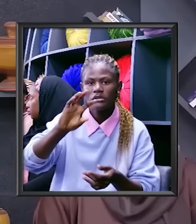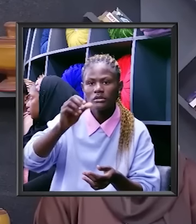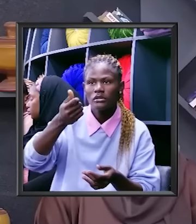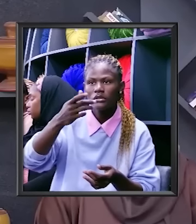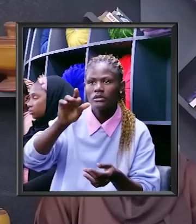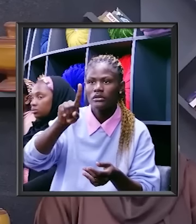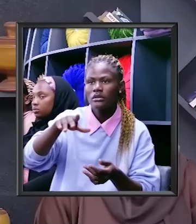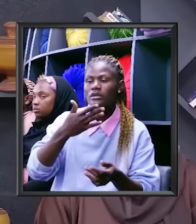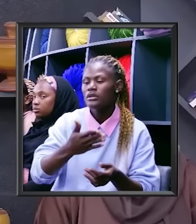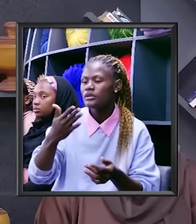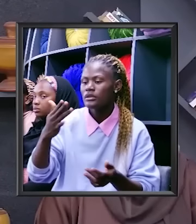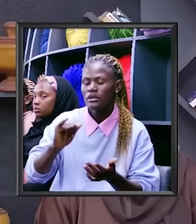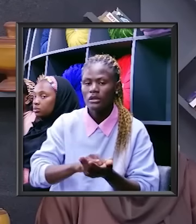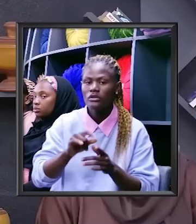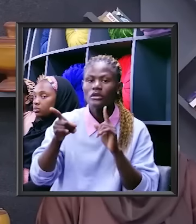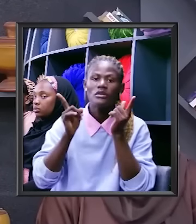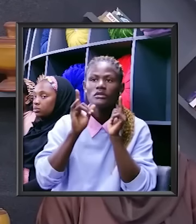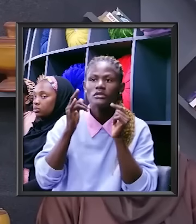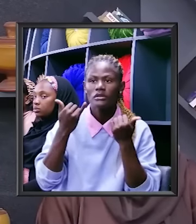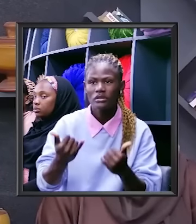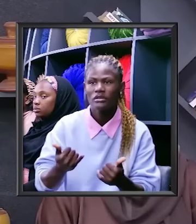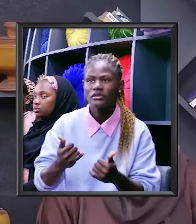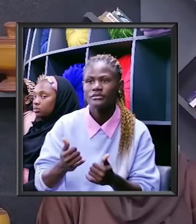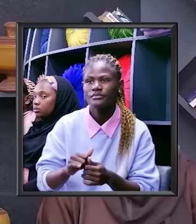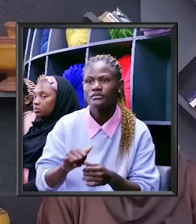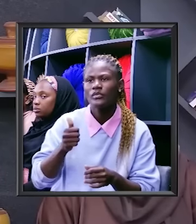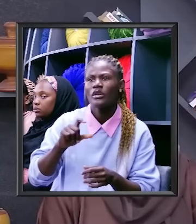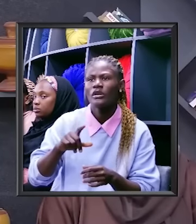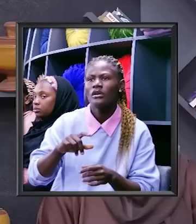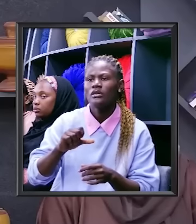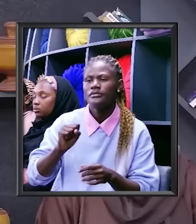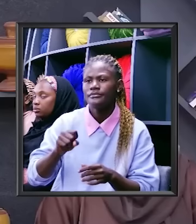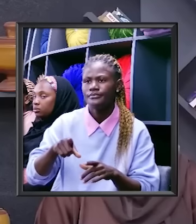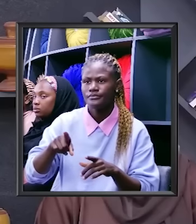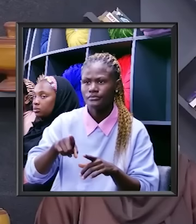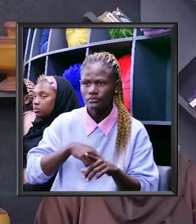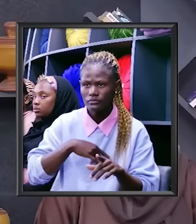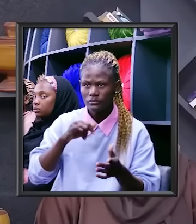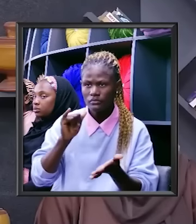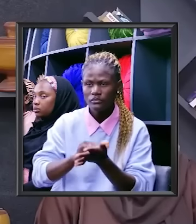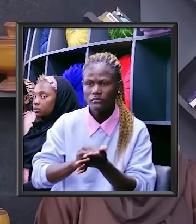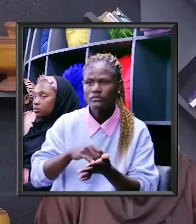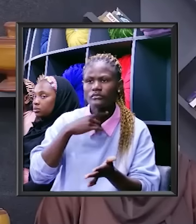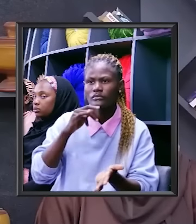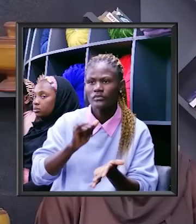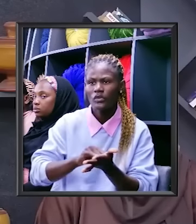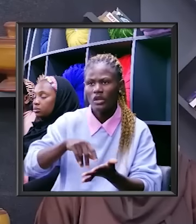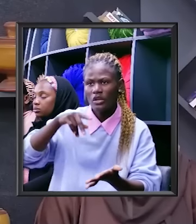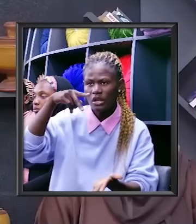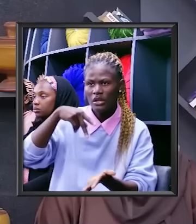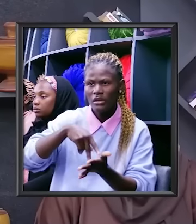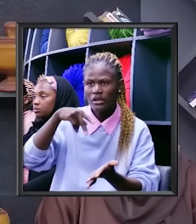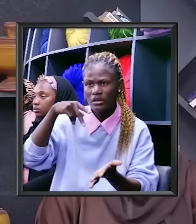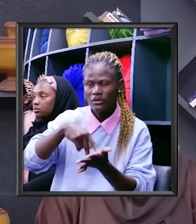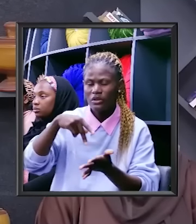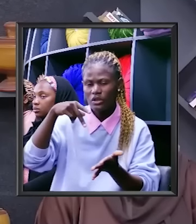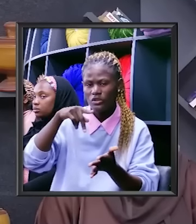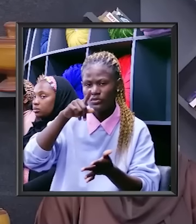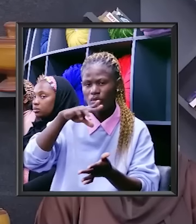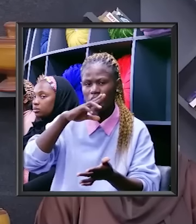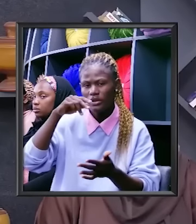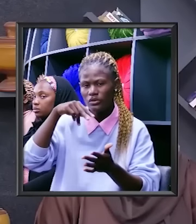That thing, this thing where you dey talk, daddy, as long as you talk, say you dey in front of the bank, where no you in front person.